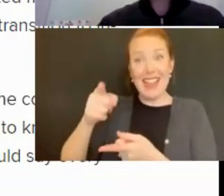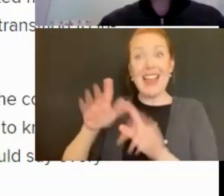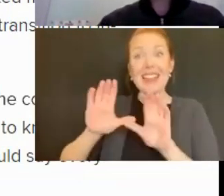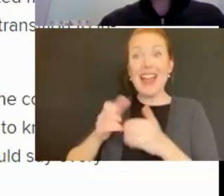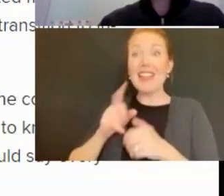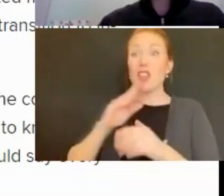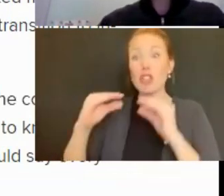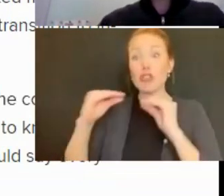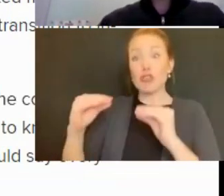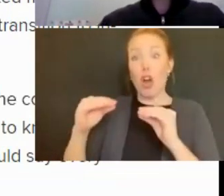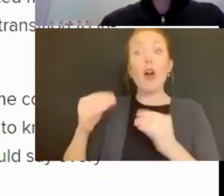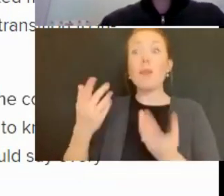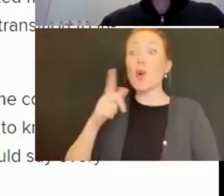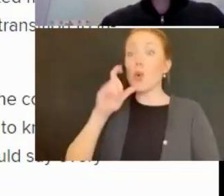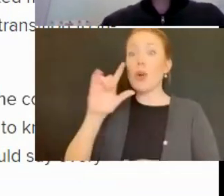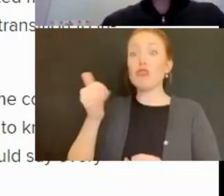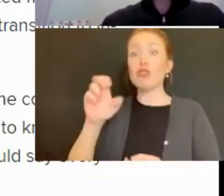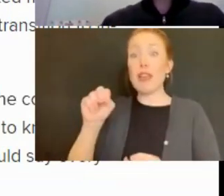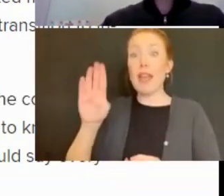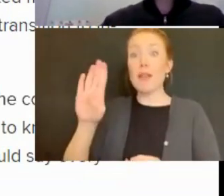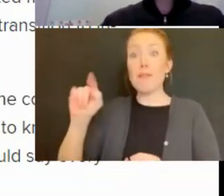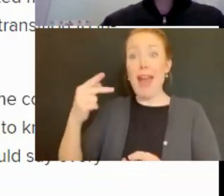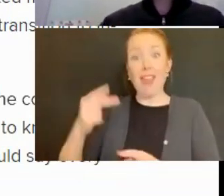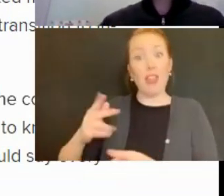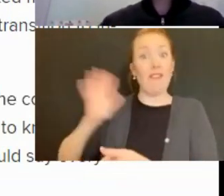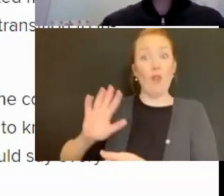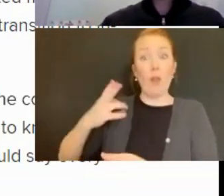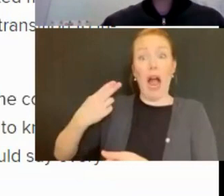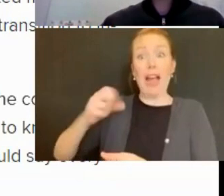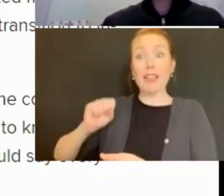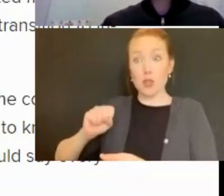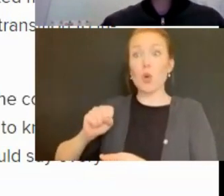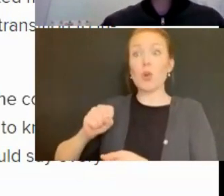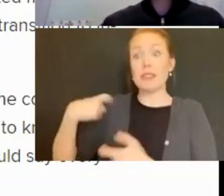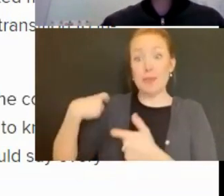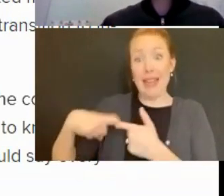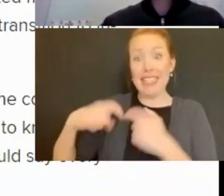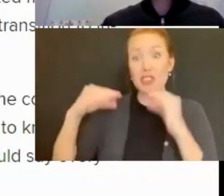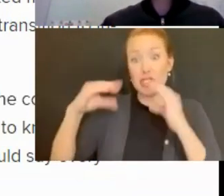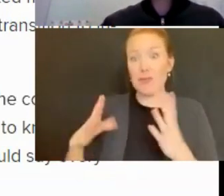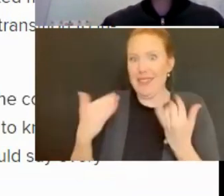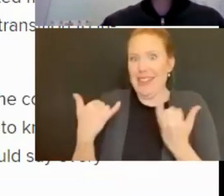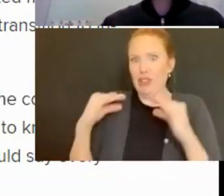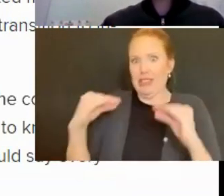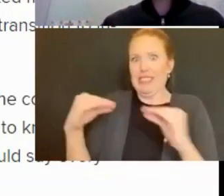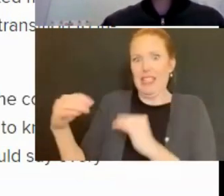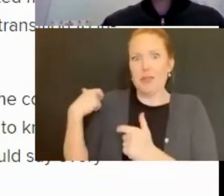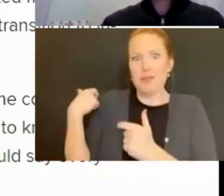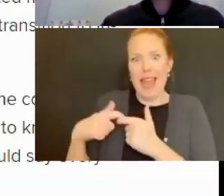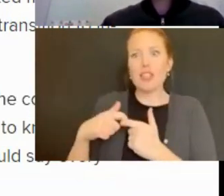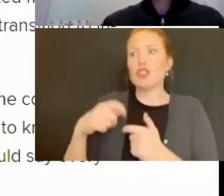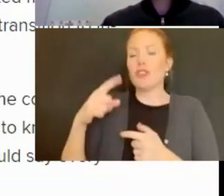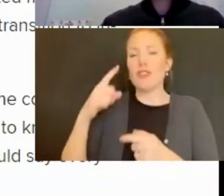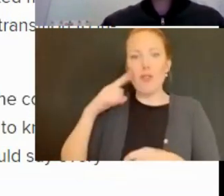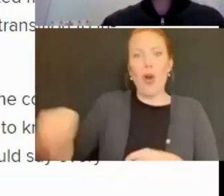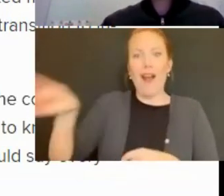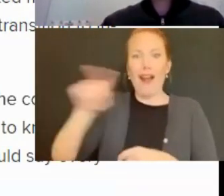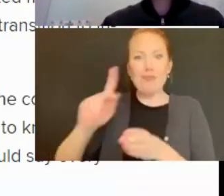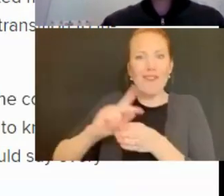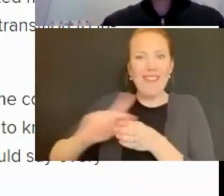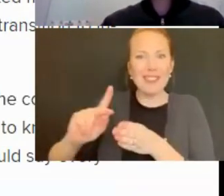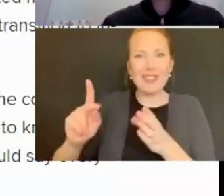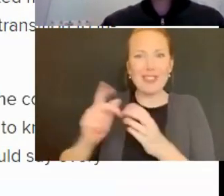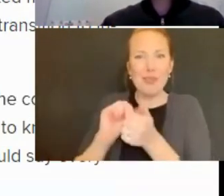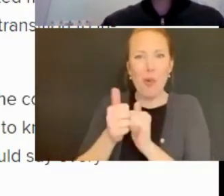Bath, a former high school Spanish teacher. Now she's teaching Spanish to American professional baseball players for the Giants. So, you know, you never know where those skills